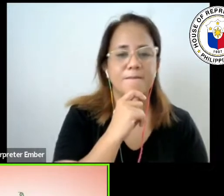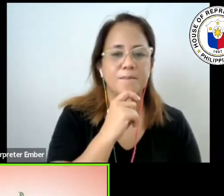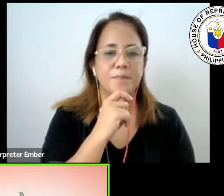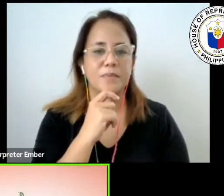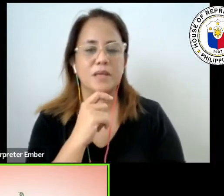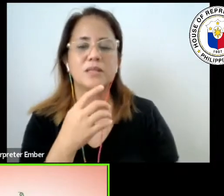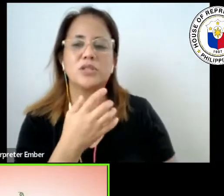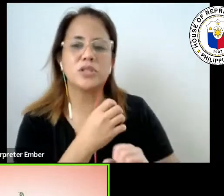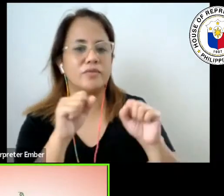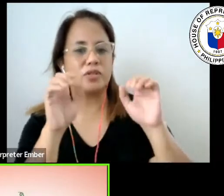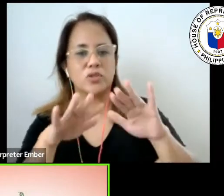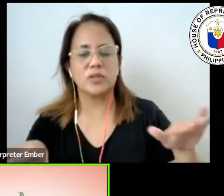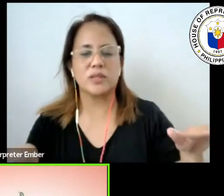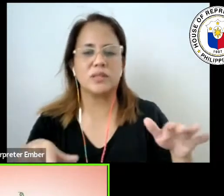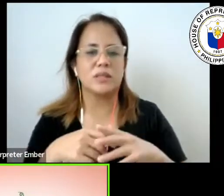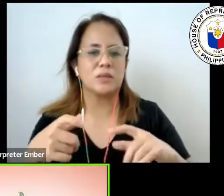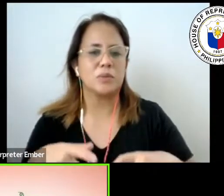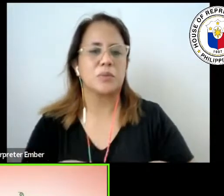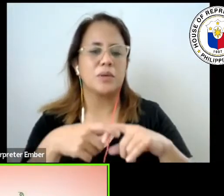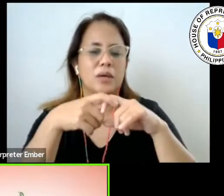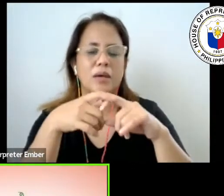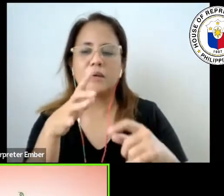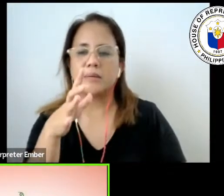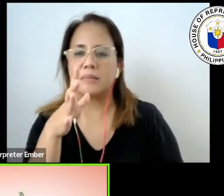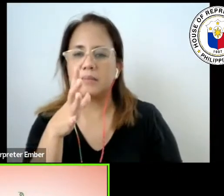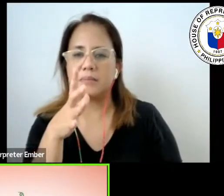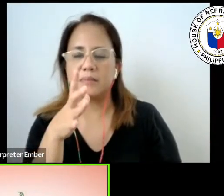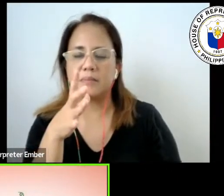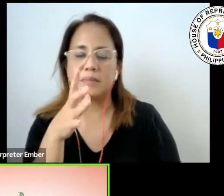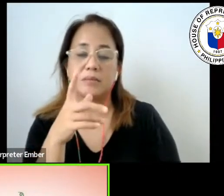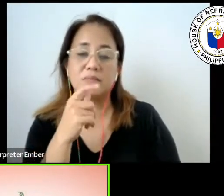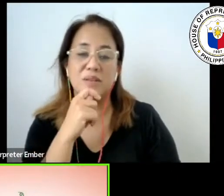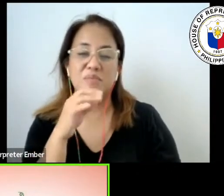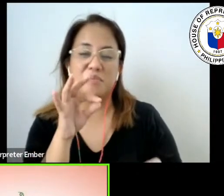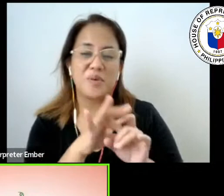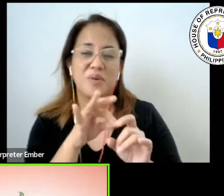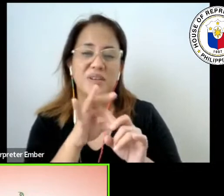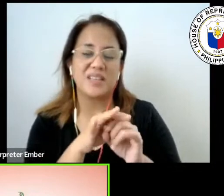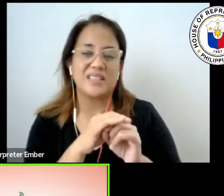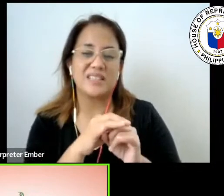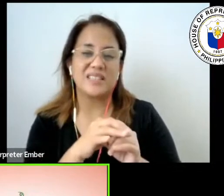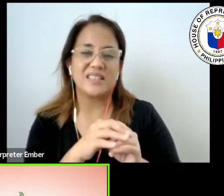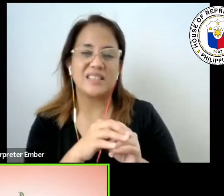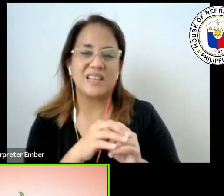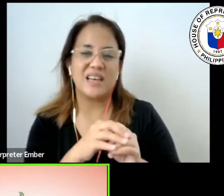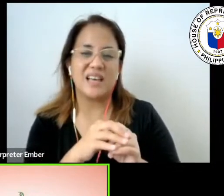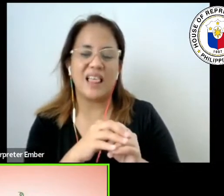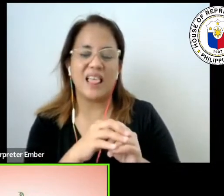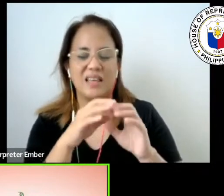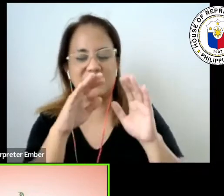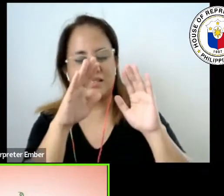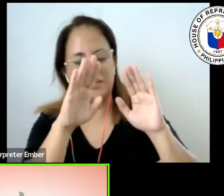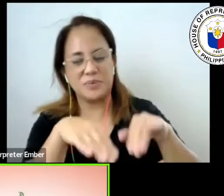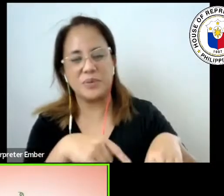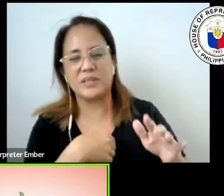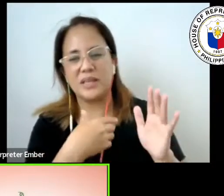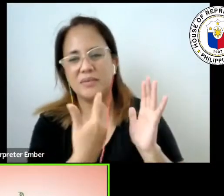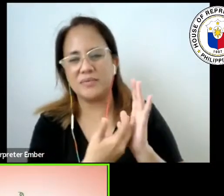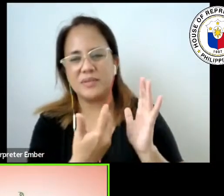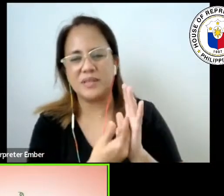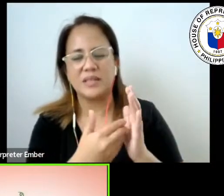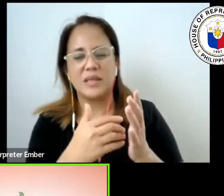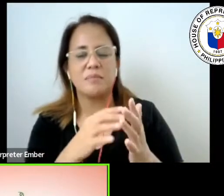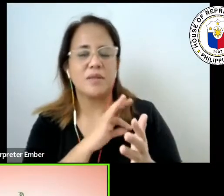So Save the Children deems that suspending the MTB-MLE program undermines the evidence and benefits of learning in mother